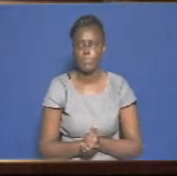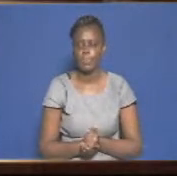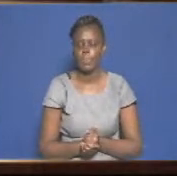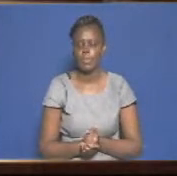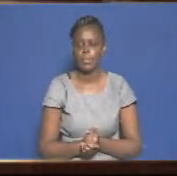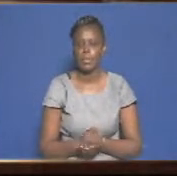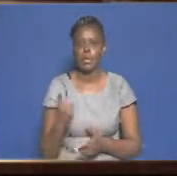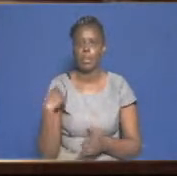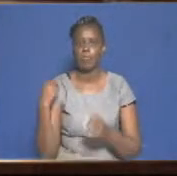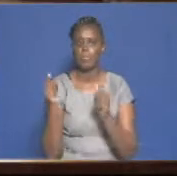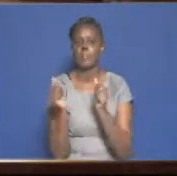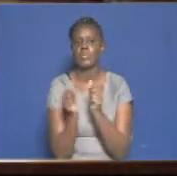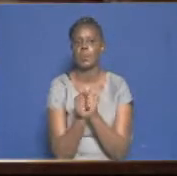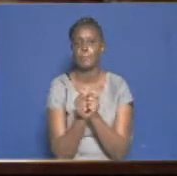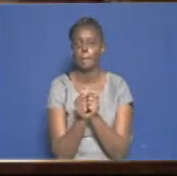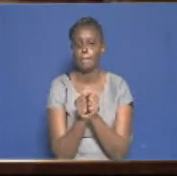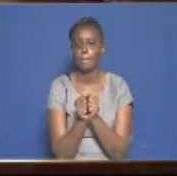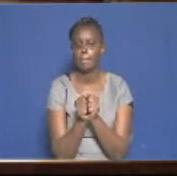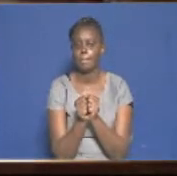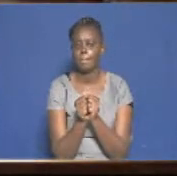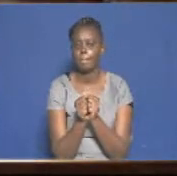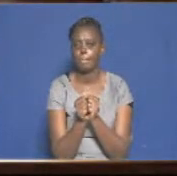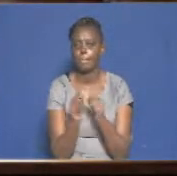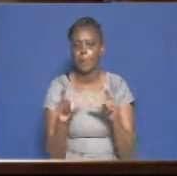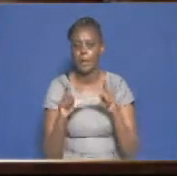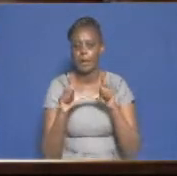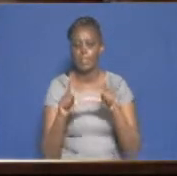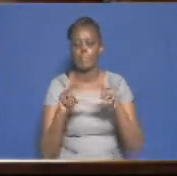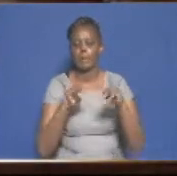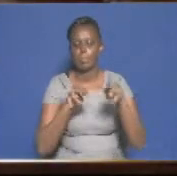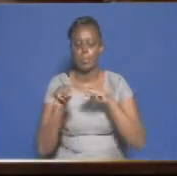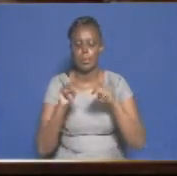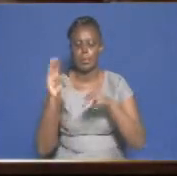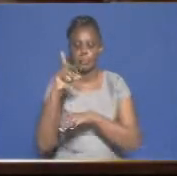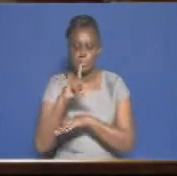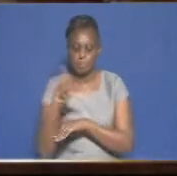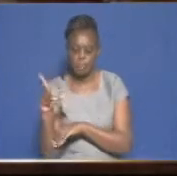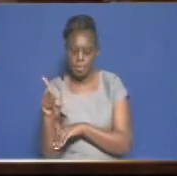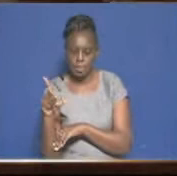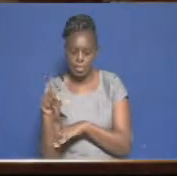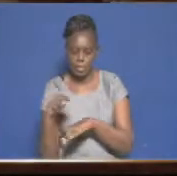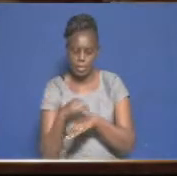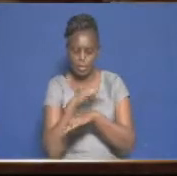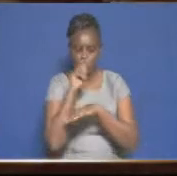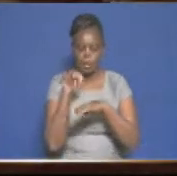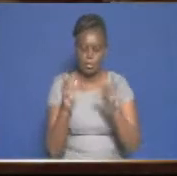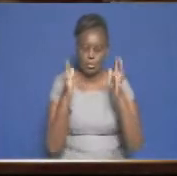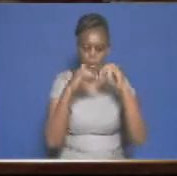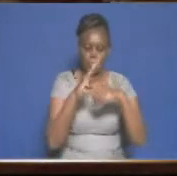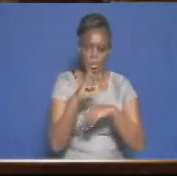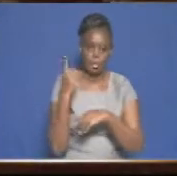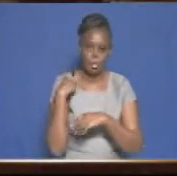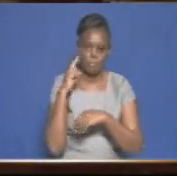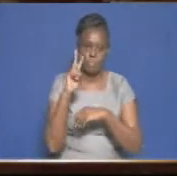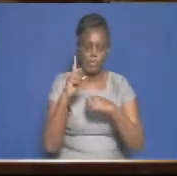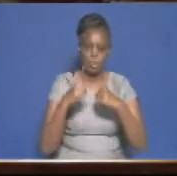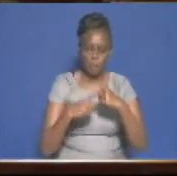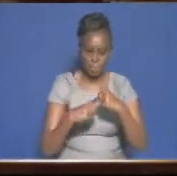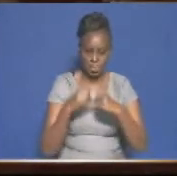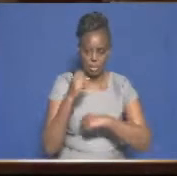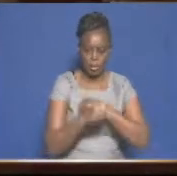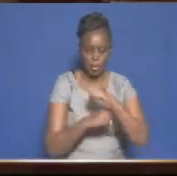Order number 10, the Certified Managers Bill, National Assembly Bill number 26 of